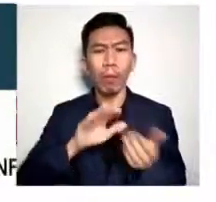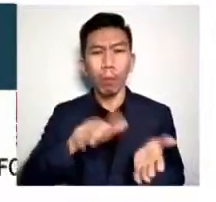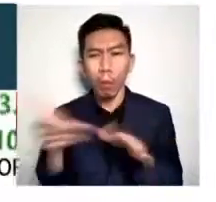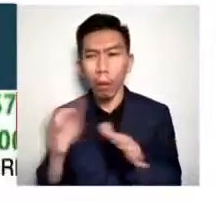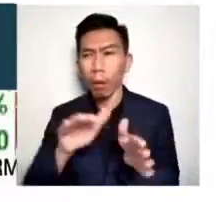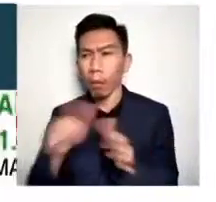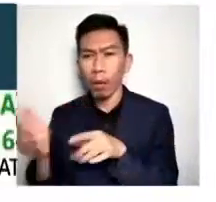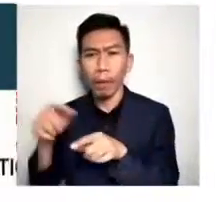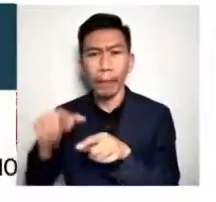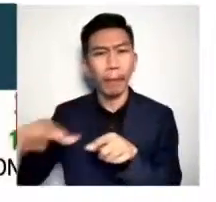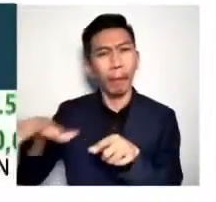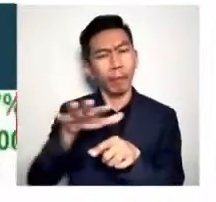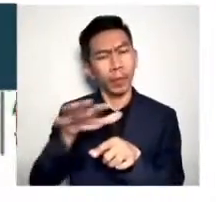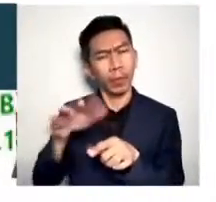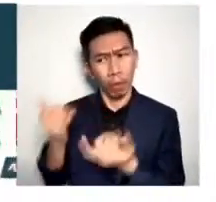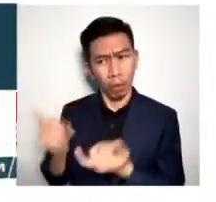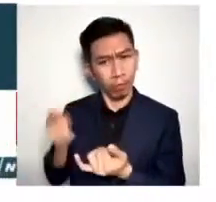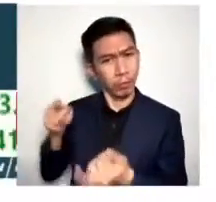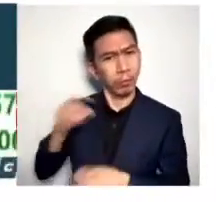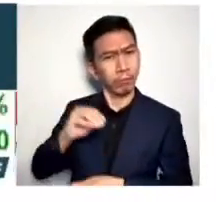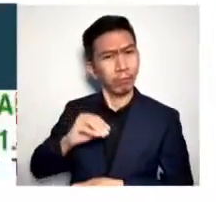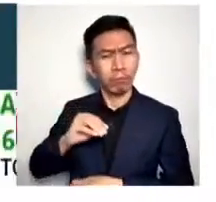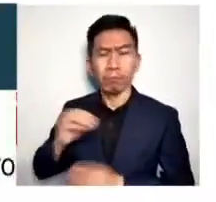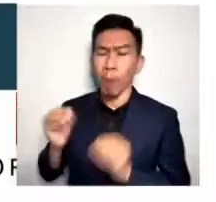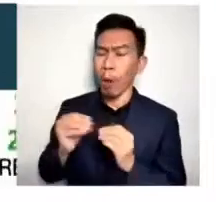of strengthened your resolve